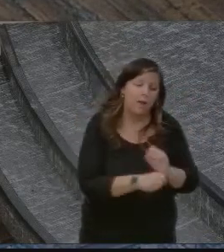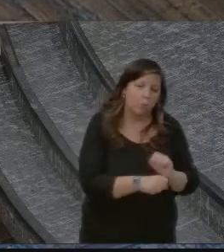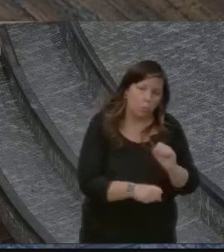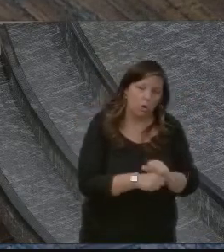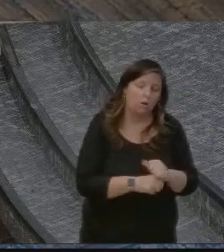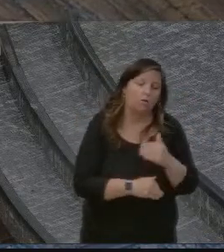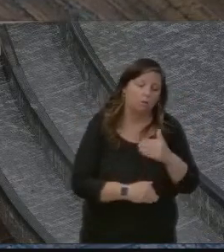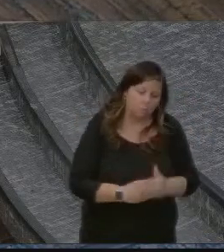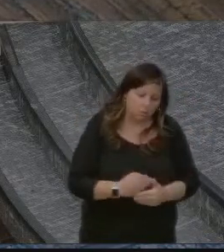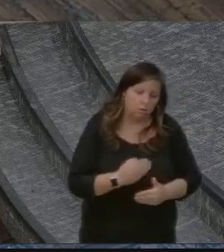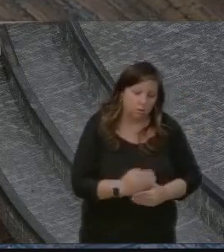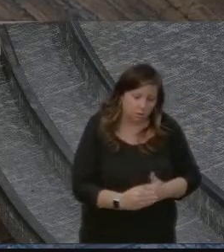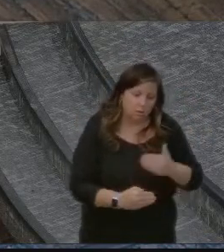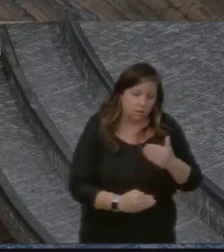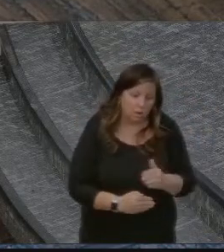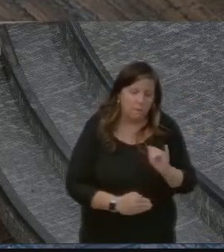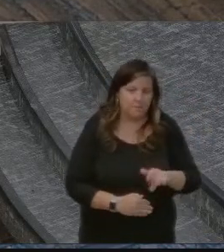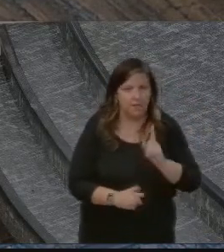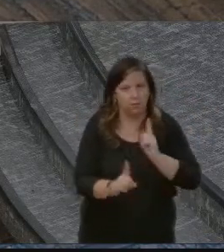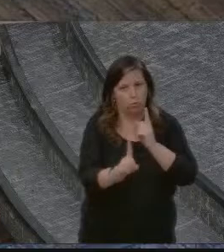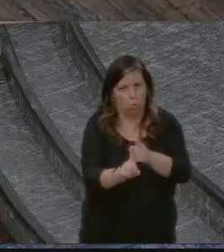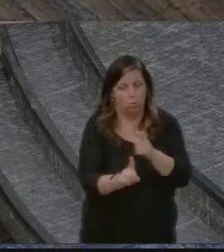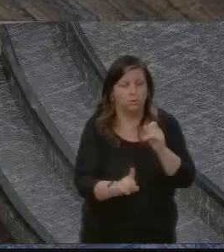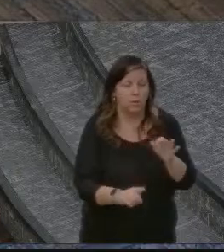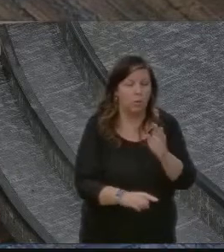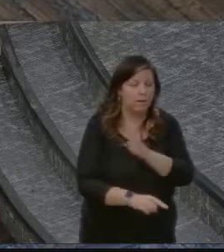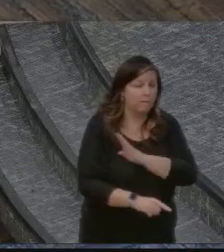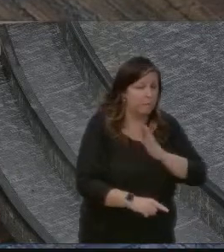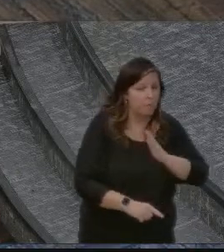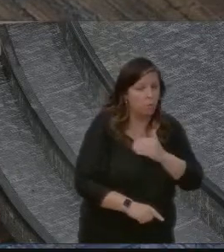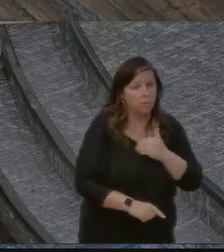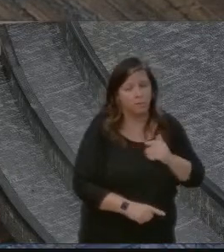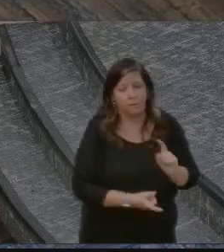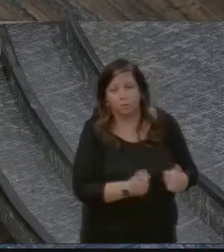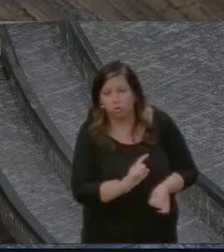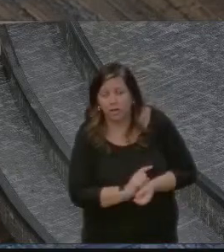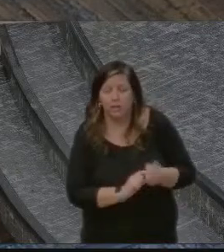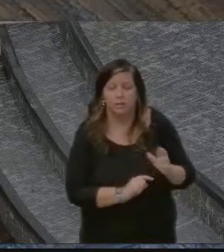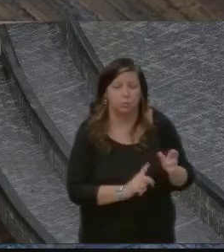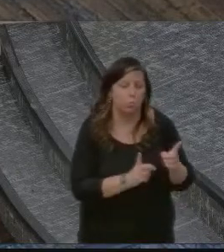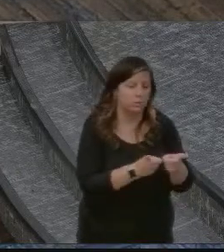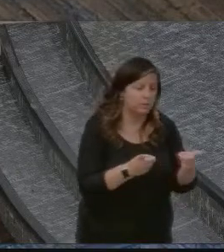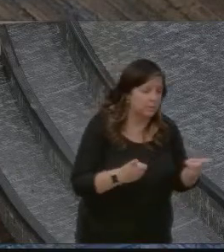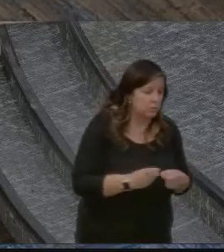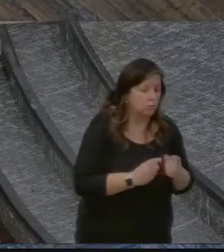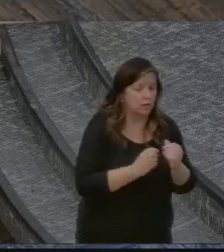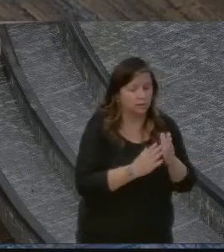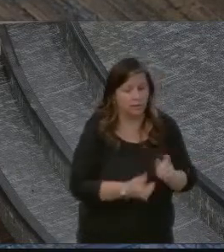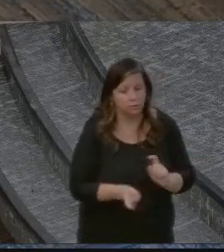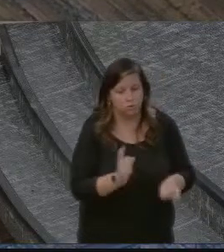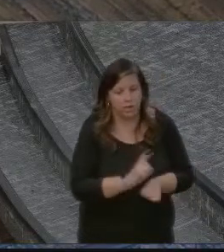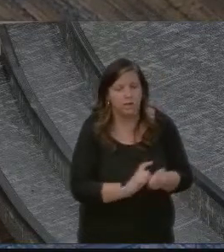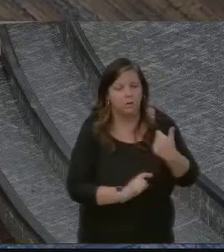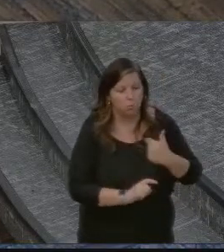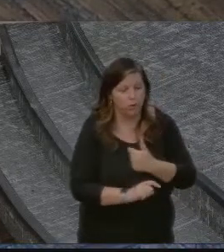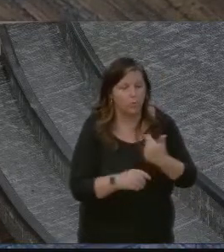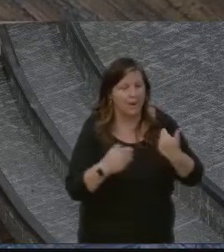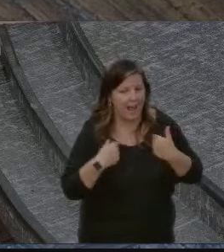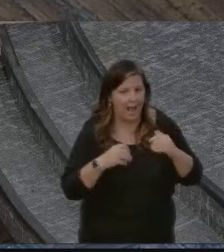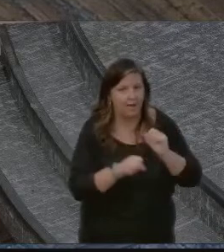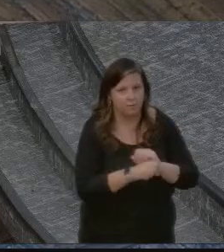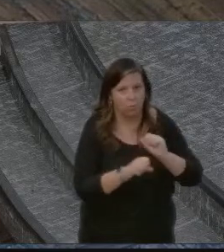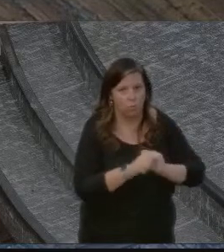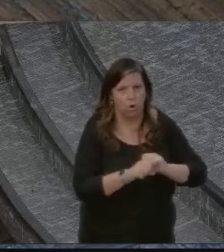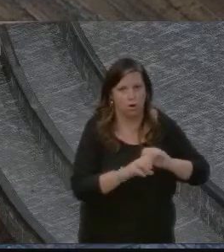if there's a change in board members, there's a change in district leaders, we will have a body of work. And hopefully we'll start to change